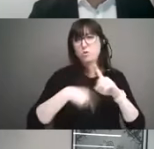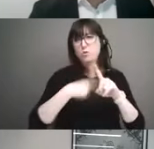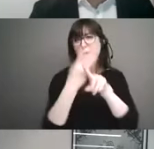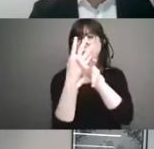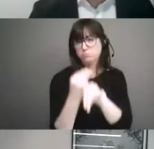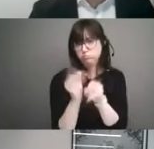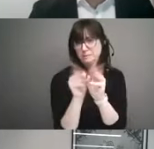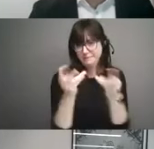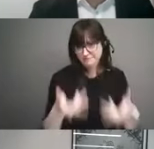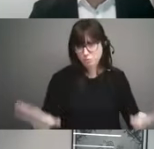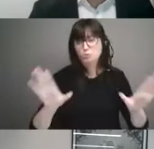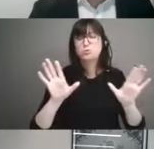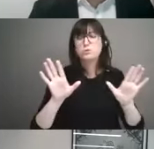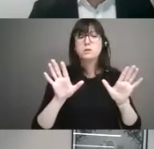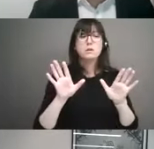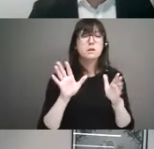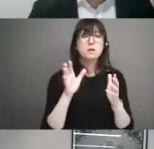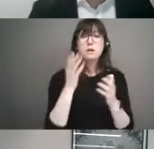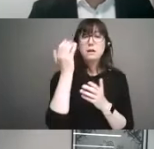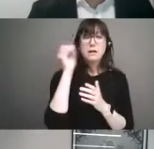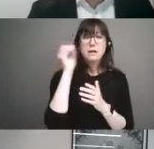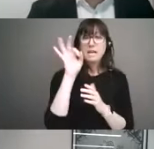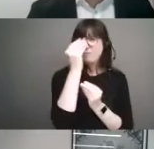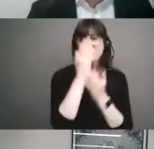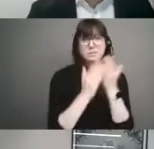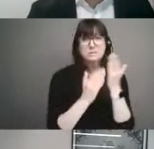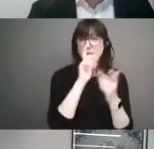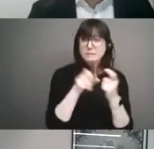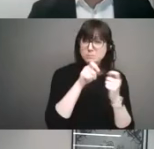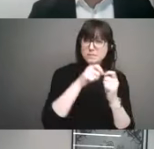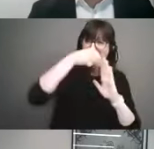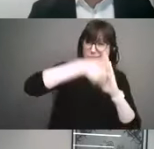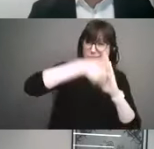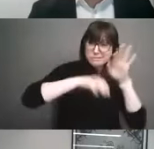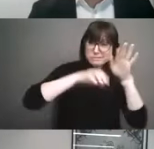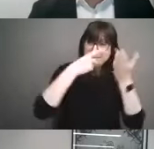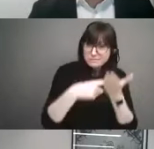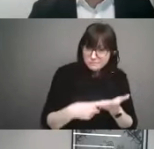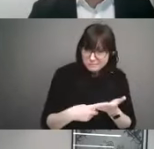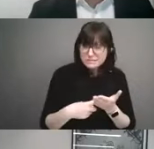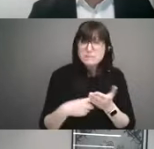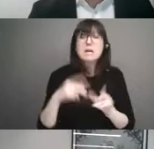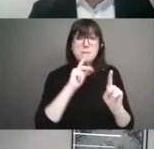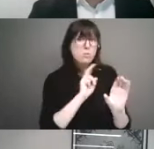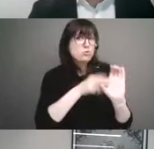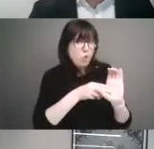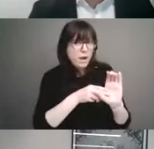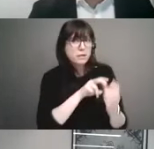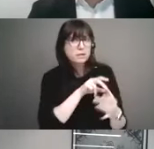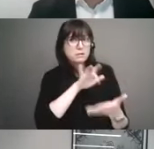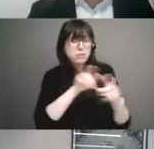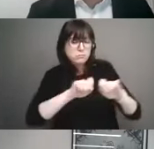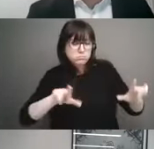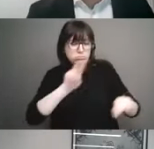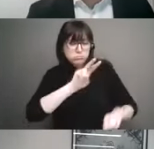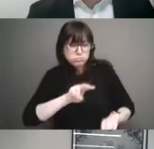so information that we didn't maybe get to specifically, people will still have access to, but I know there's a lot of questions